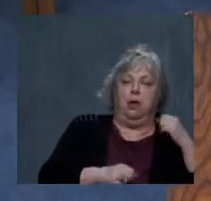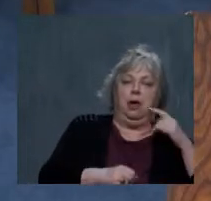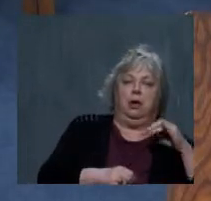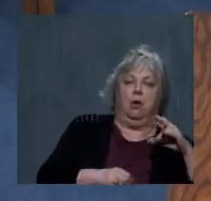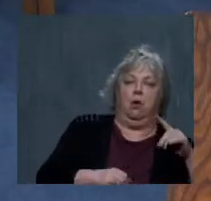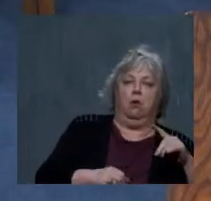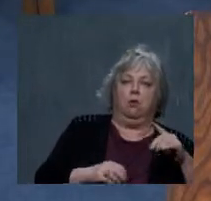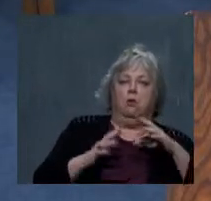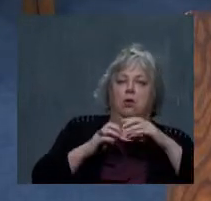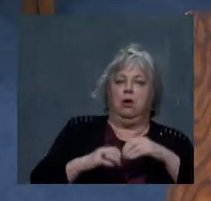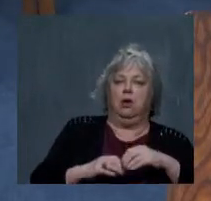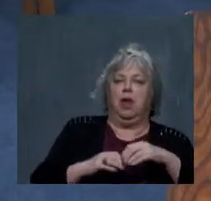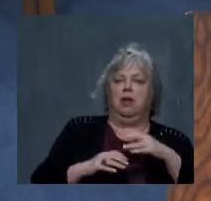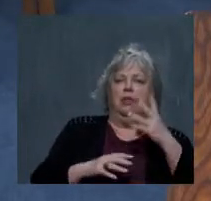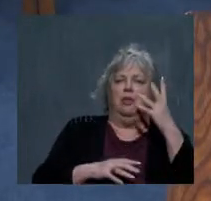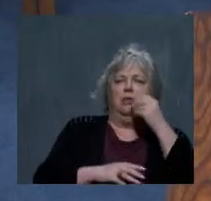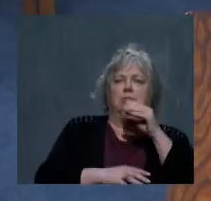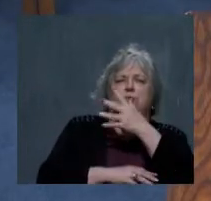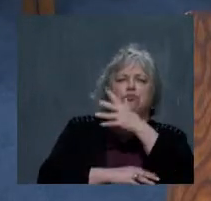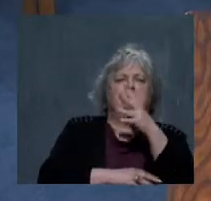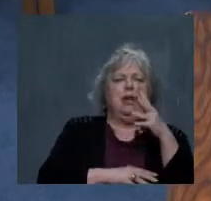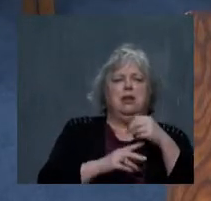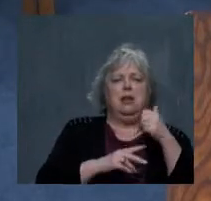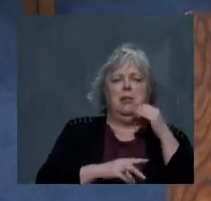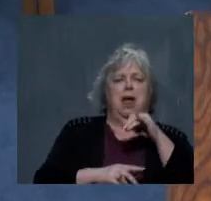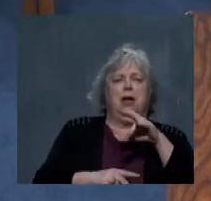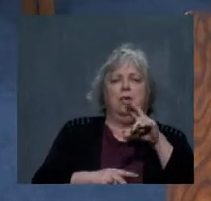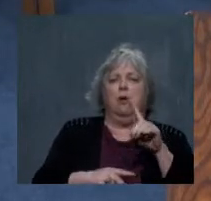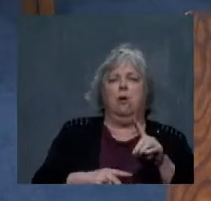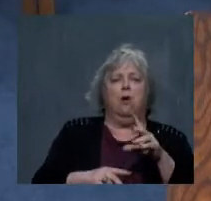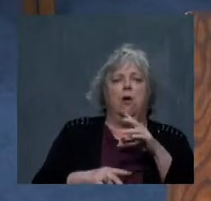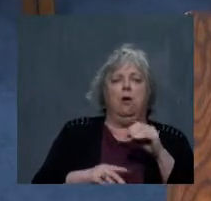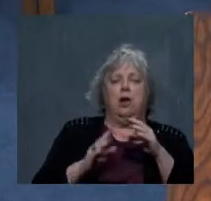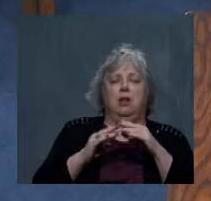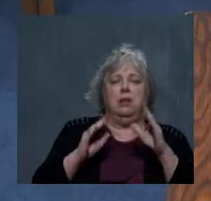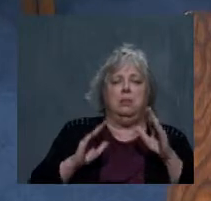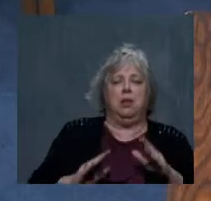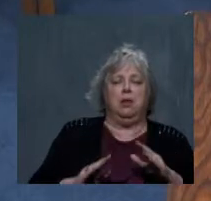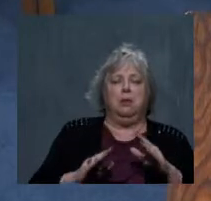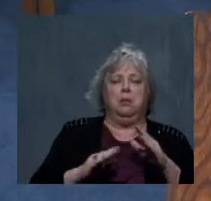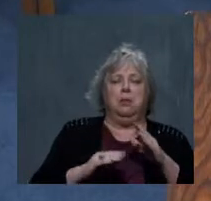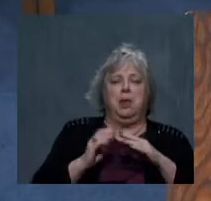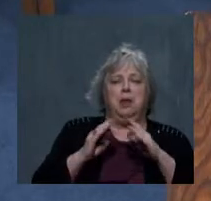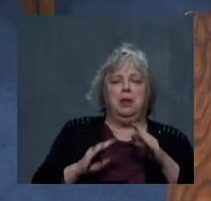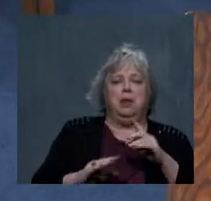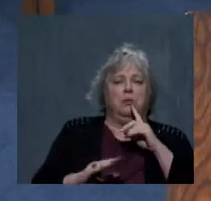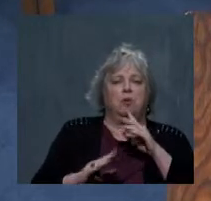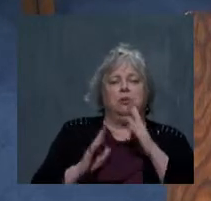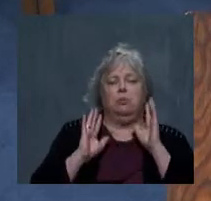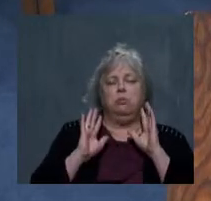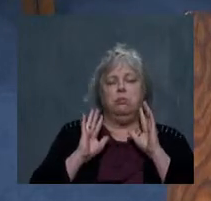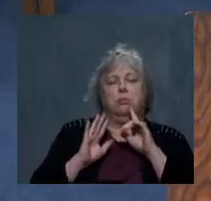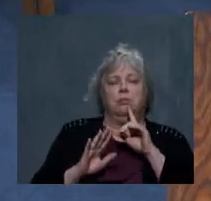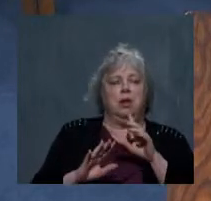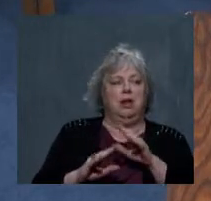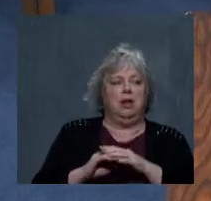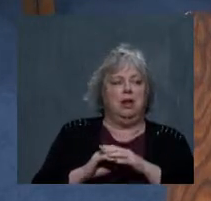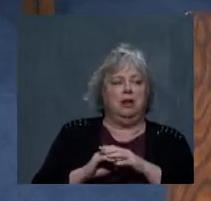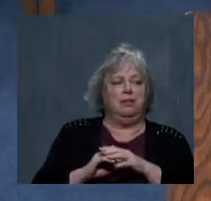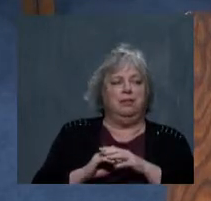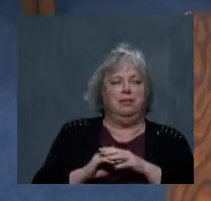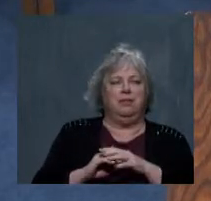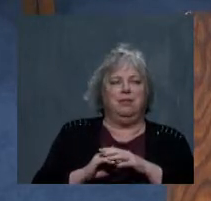taking down those beautiful trees in the backyard would really be a hindrance to